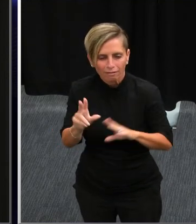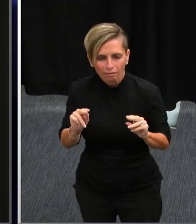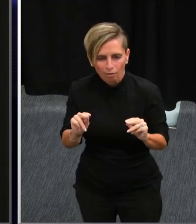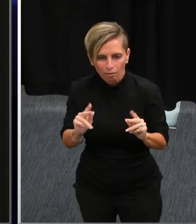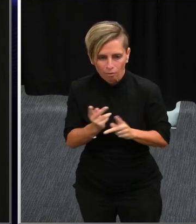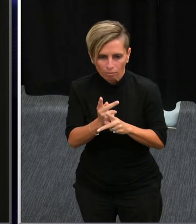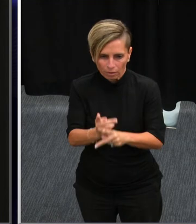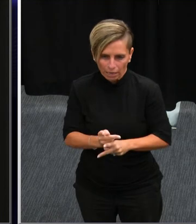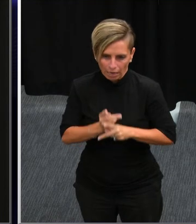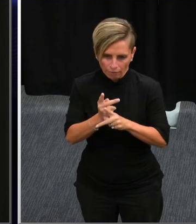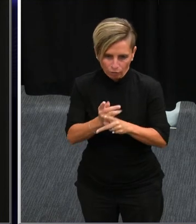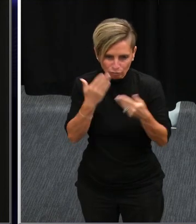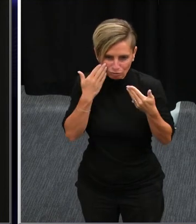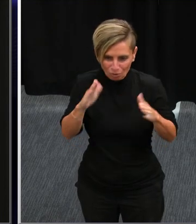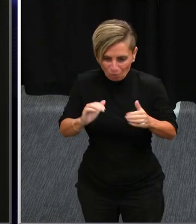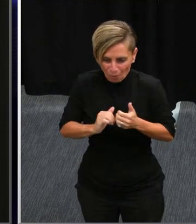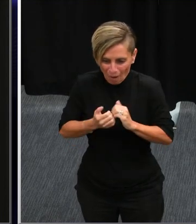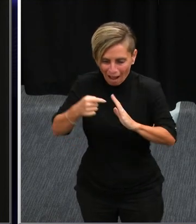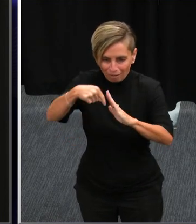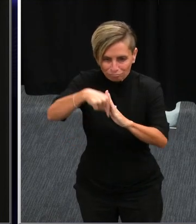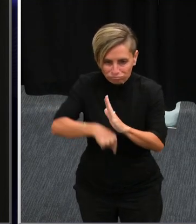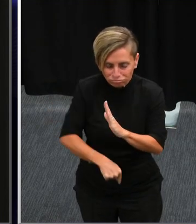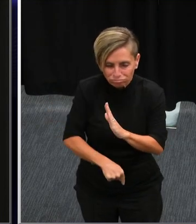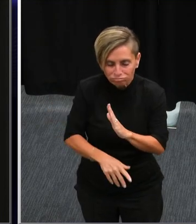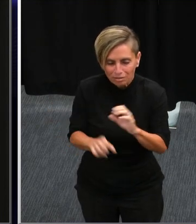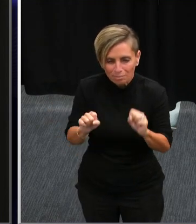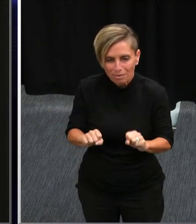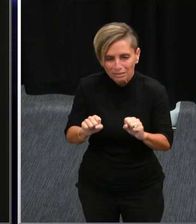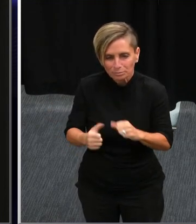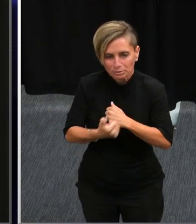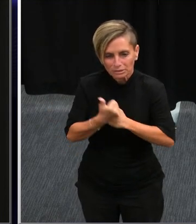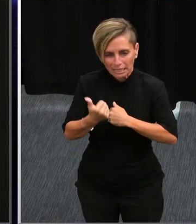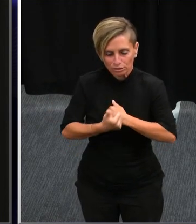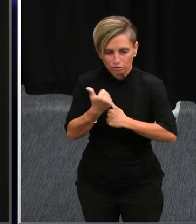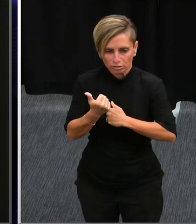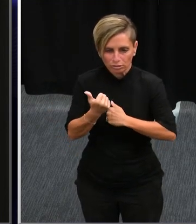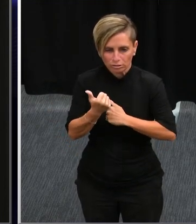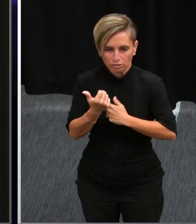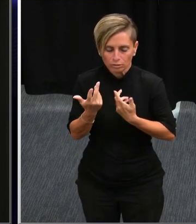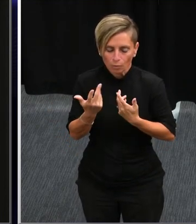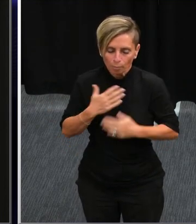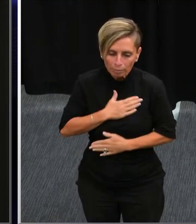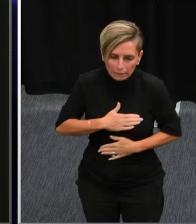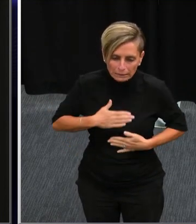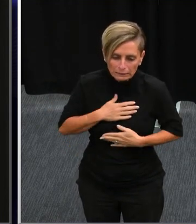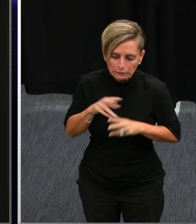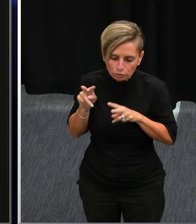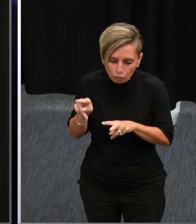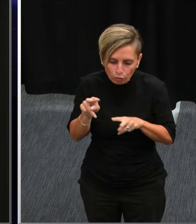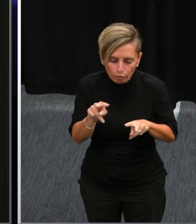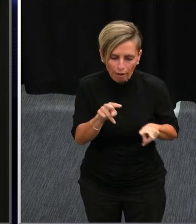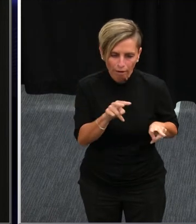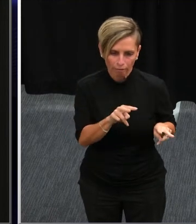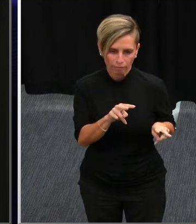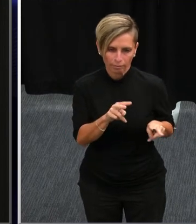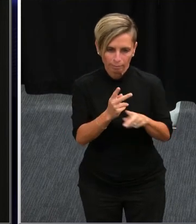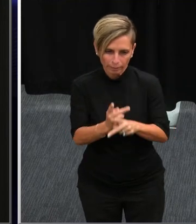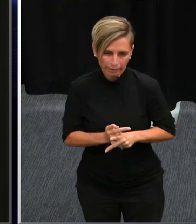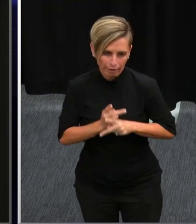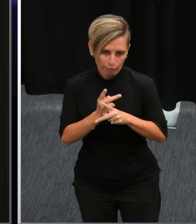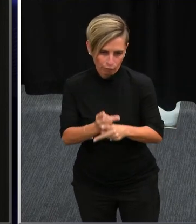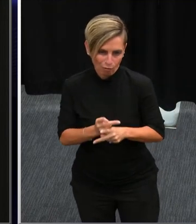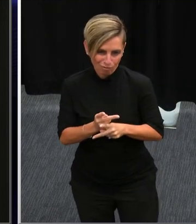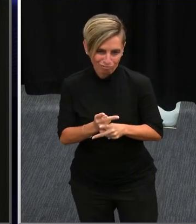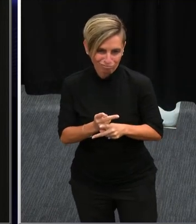we're emerging from a post-event. That we take care to look out for those types of things. Additionally, I mentioned that you might have down